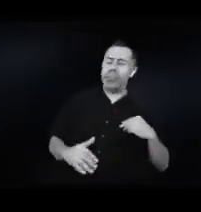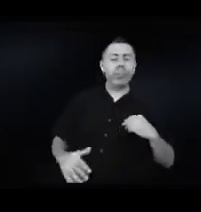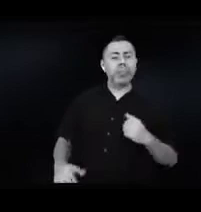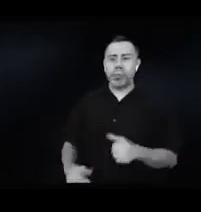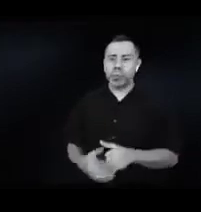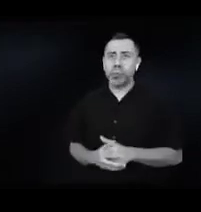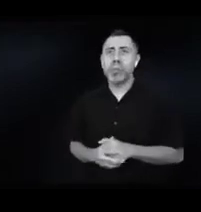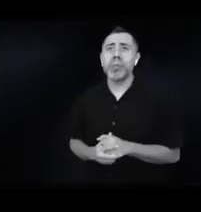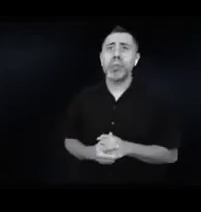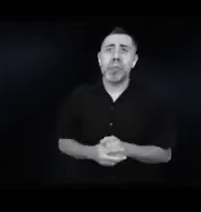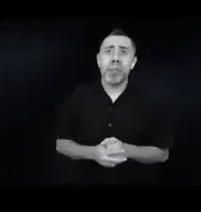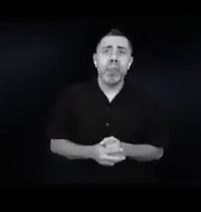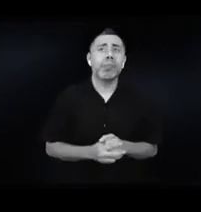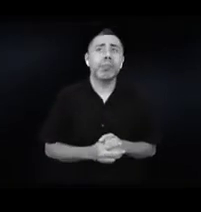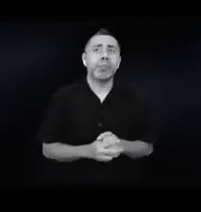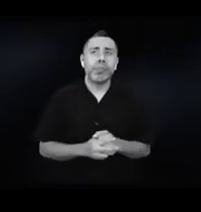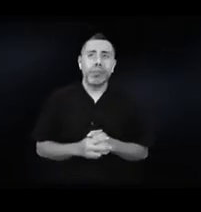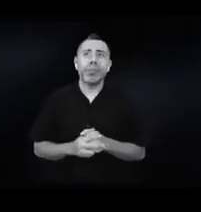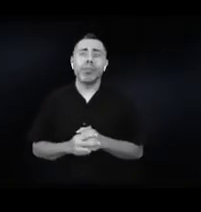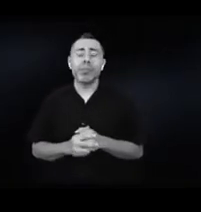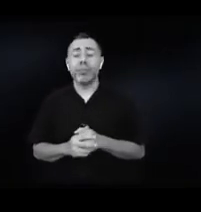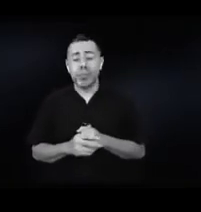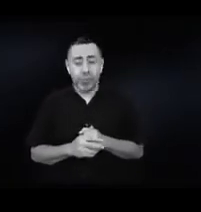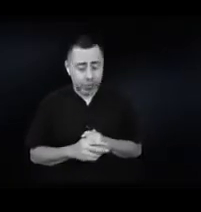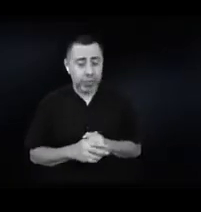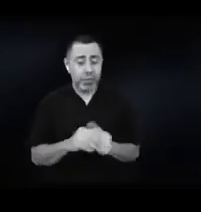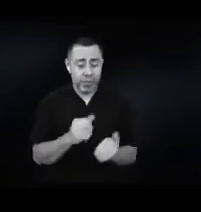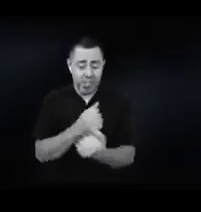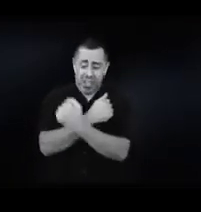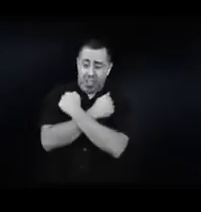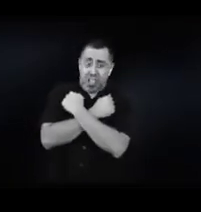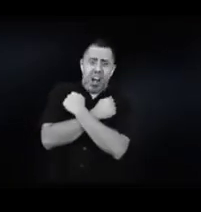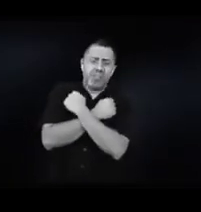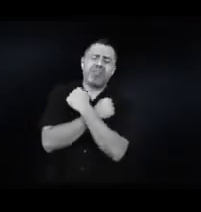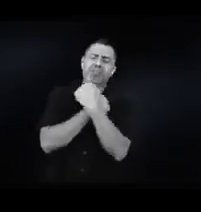is strong, fear is sweet.